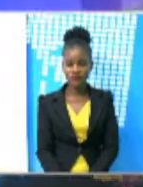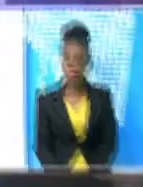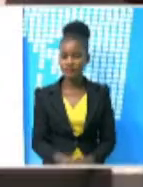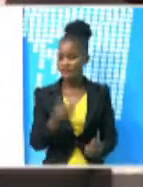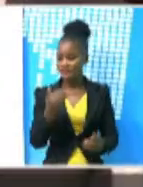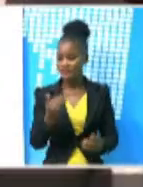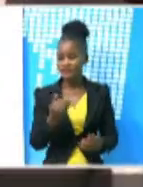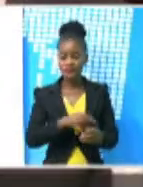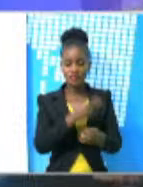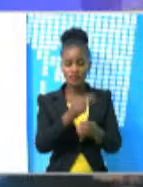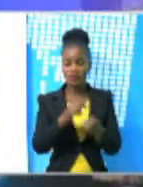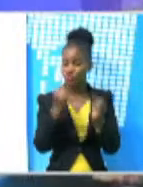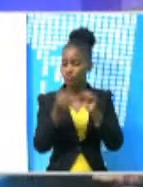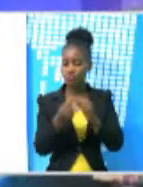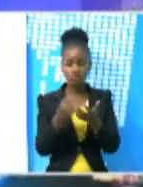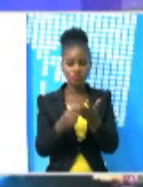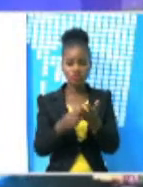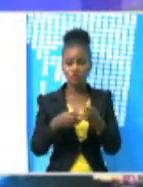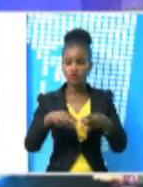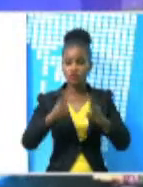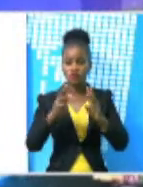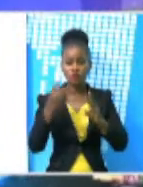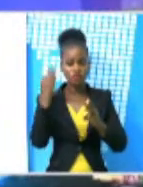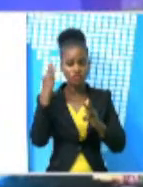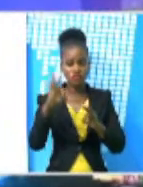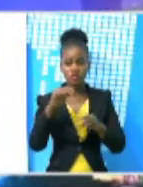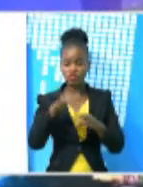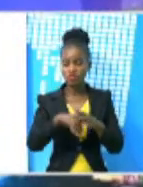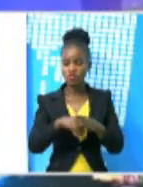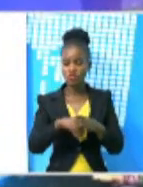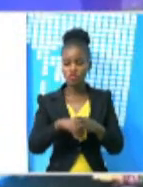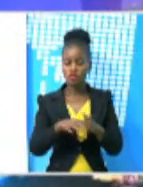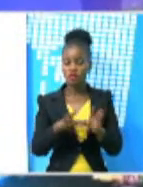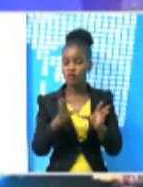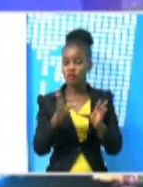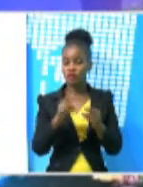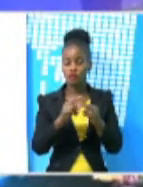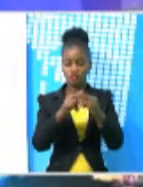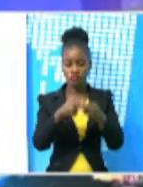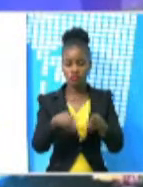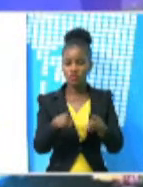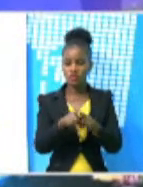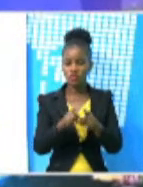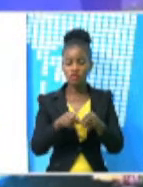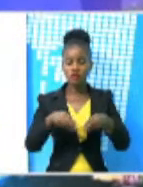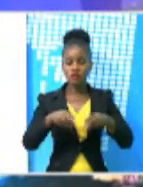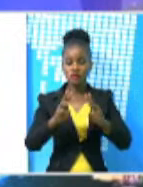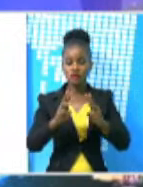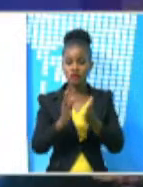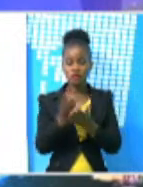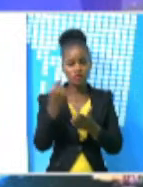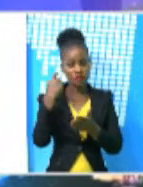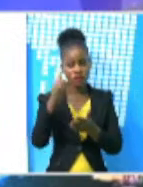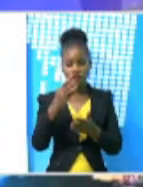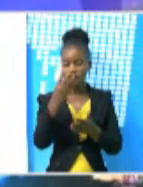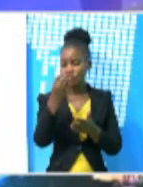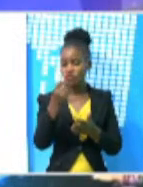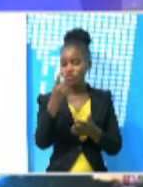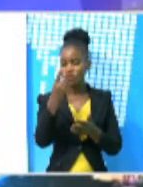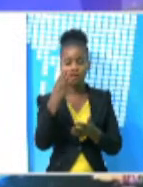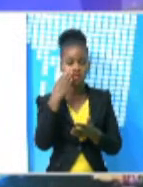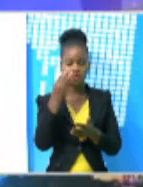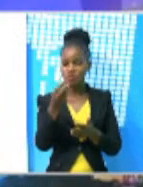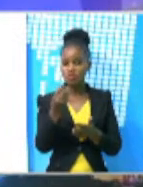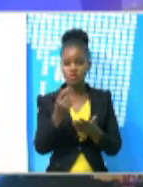Now our next report turns to the Uganda Road Fund funding deficit. As the Uganda Road Fund was allocated 401